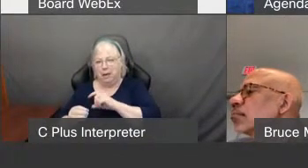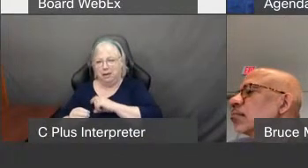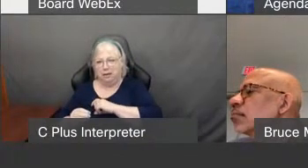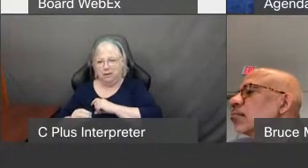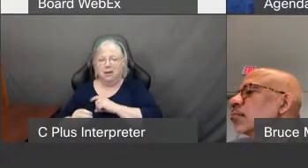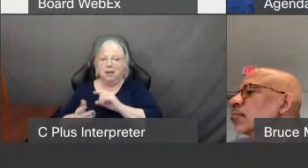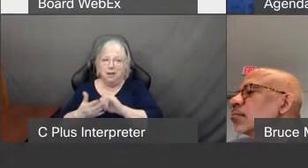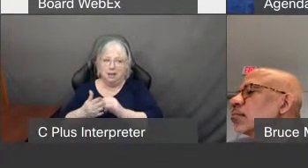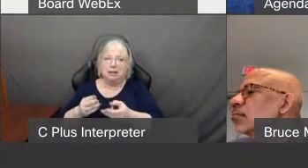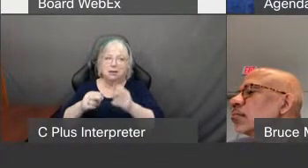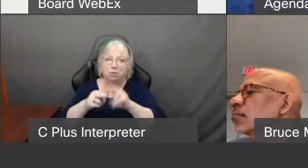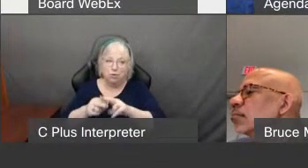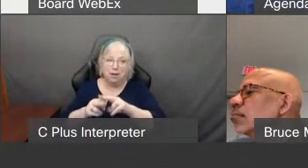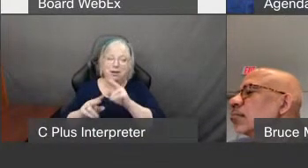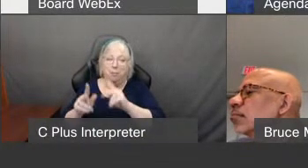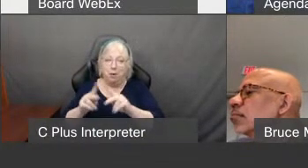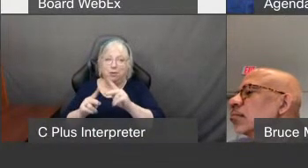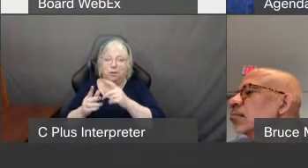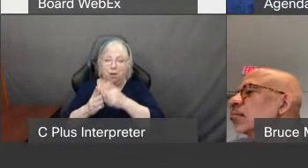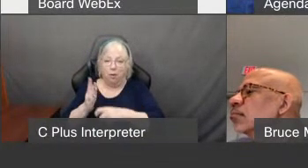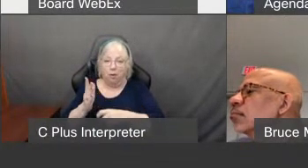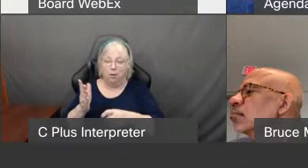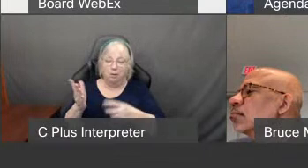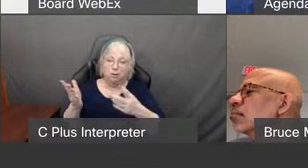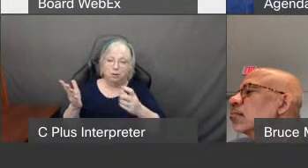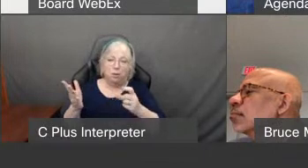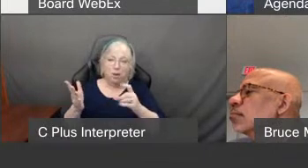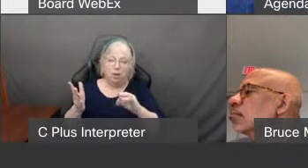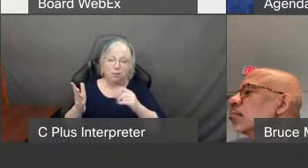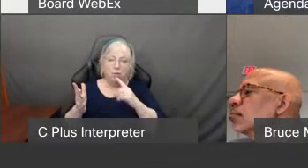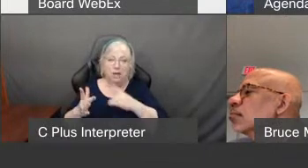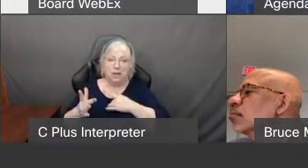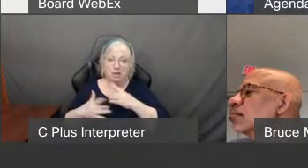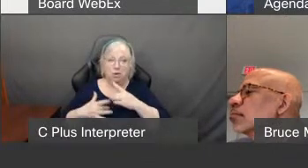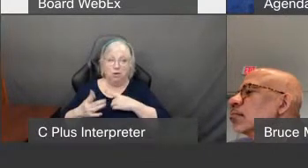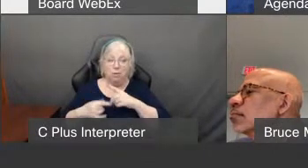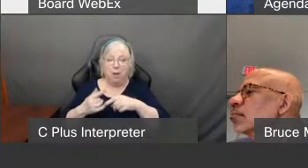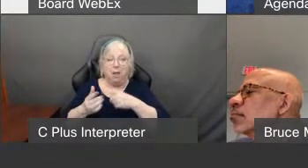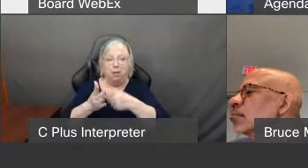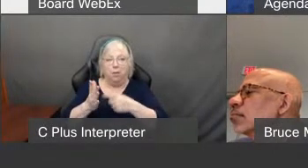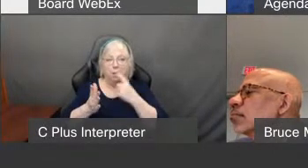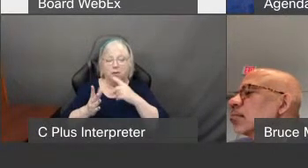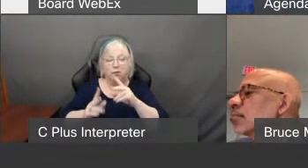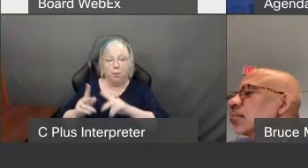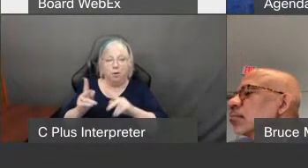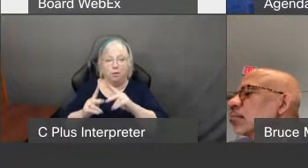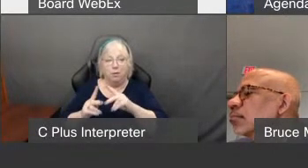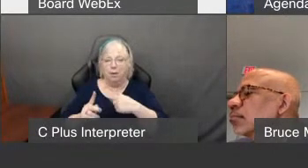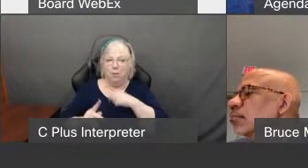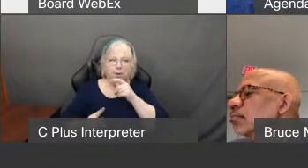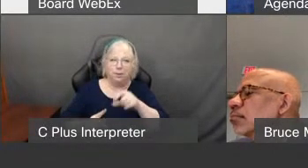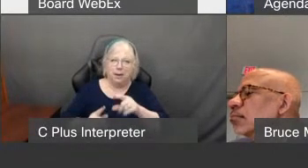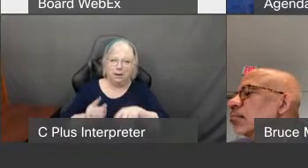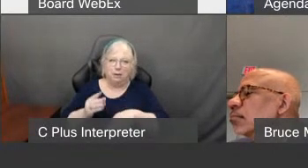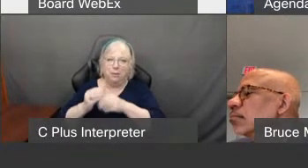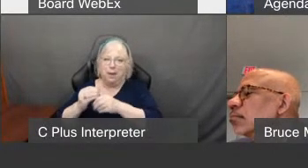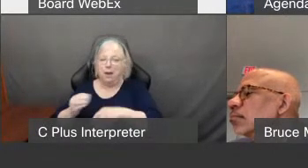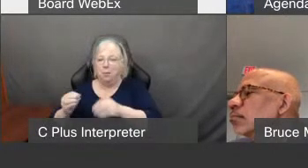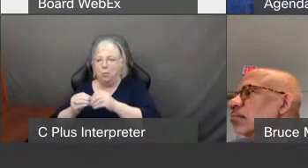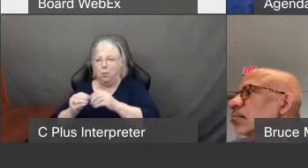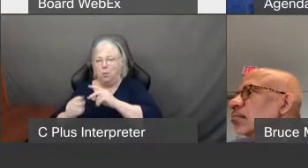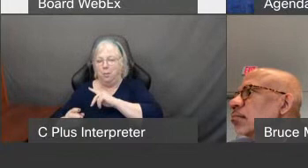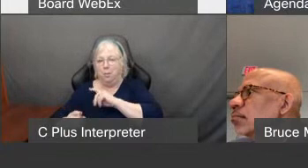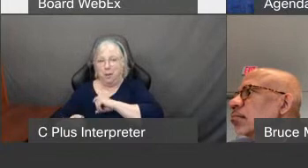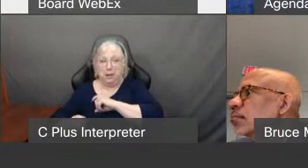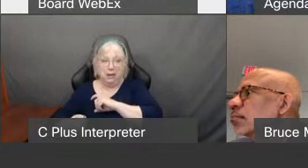that's increasing personnel costs. So if we're concerned about personnel costs, we don't need to add more police officers, would